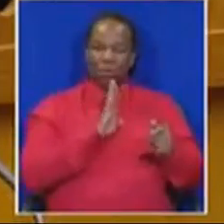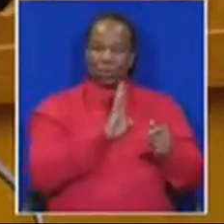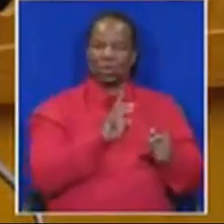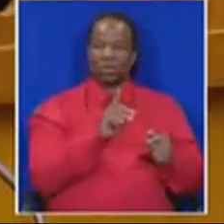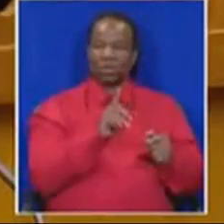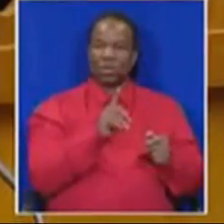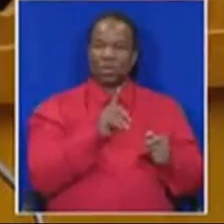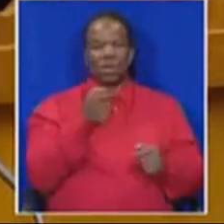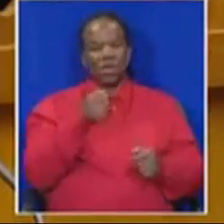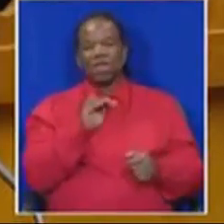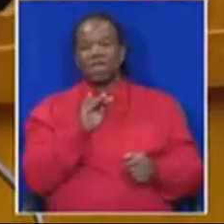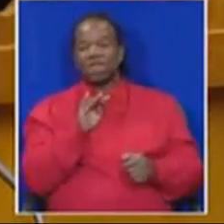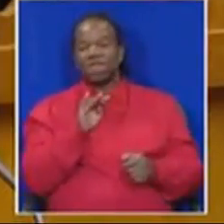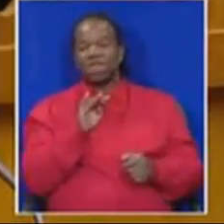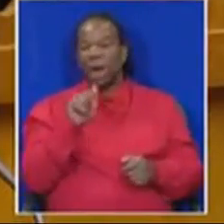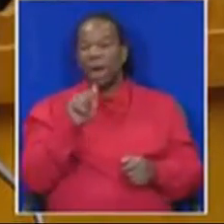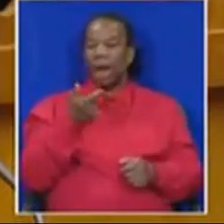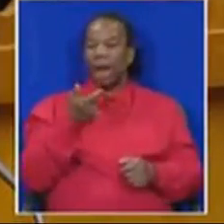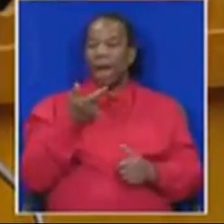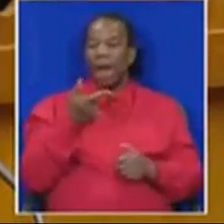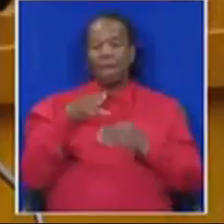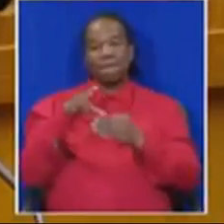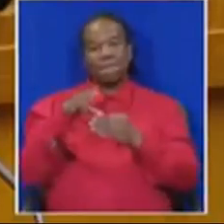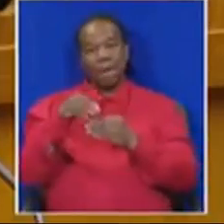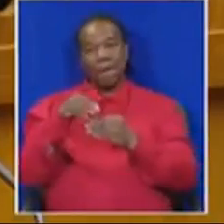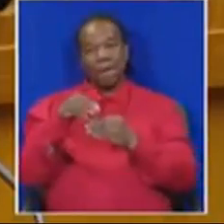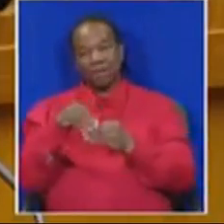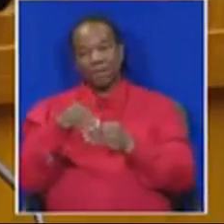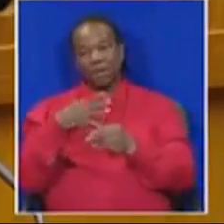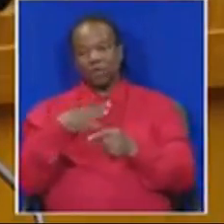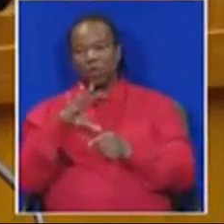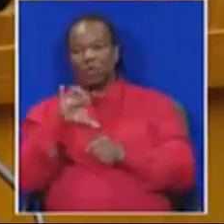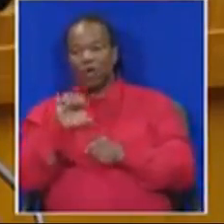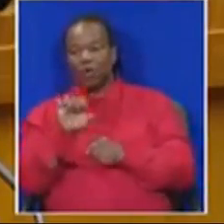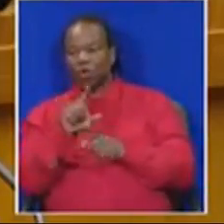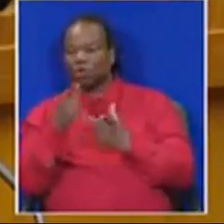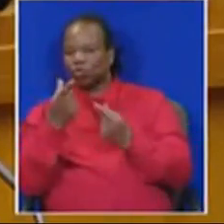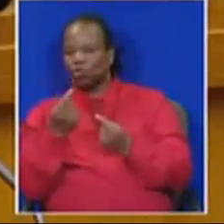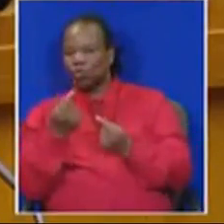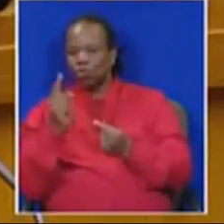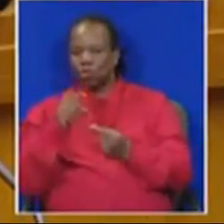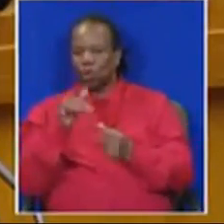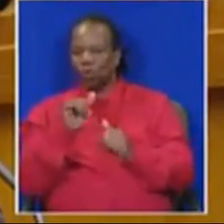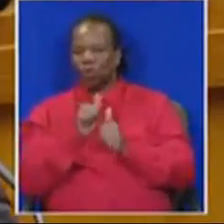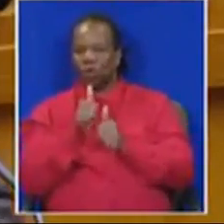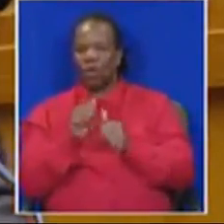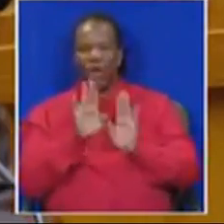members who are found to have acted improperly and unethically as